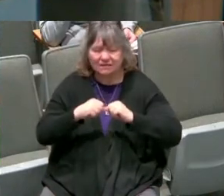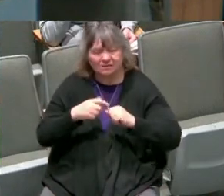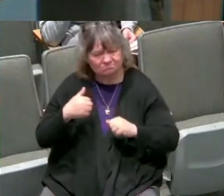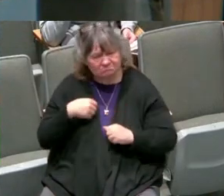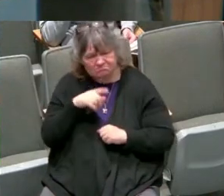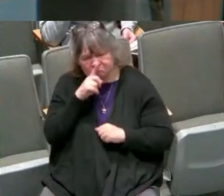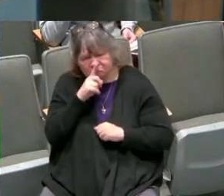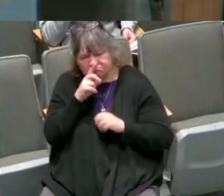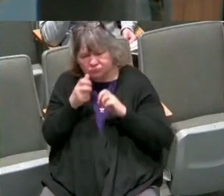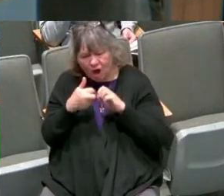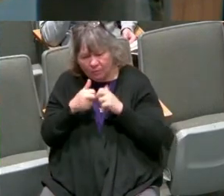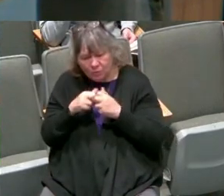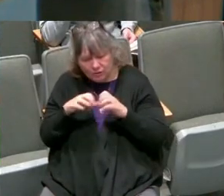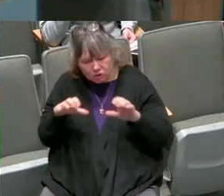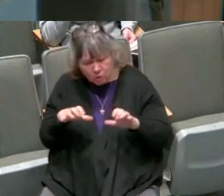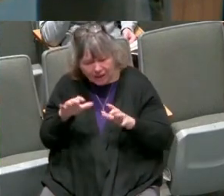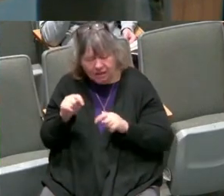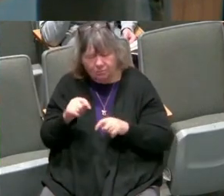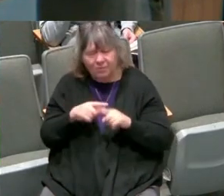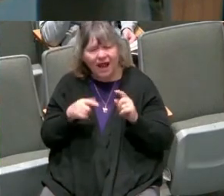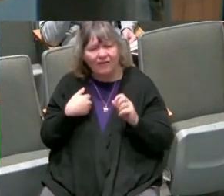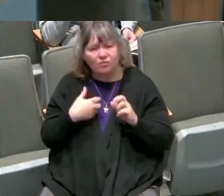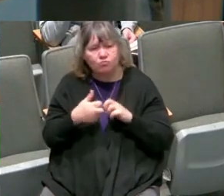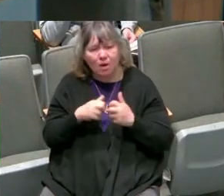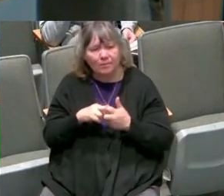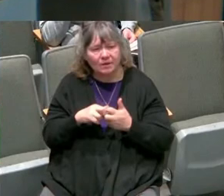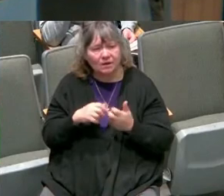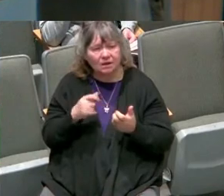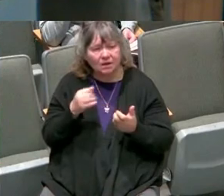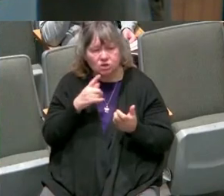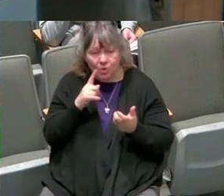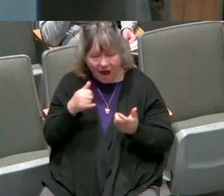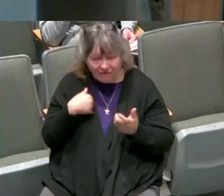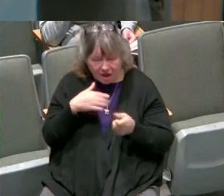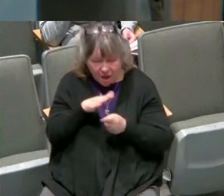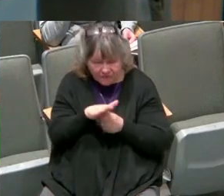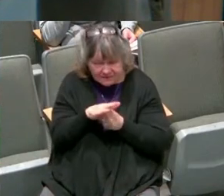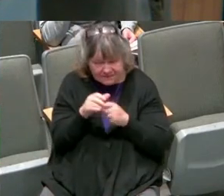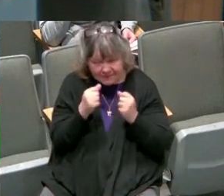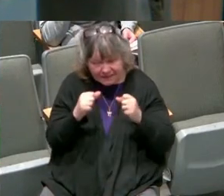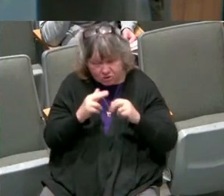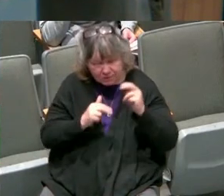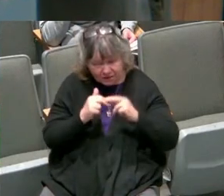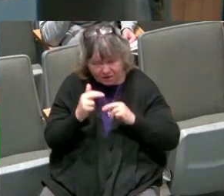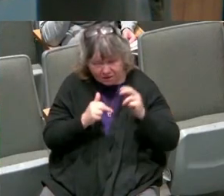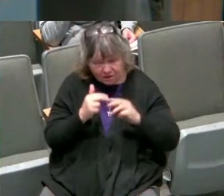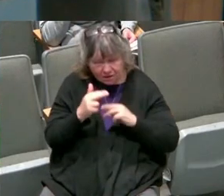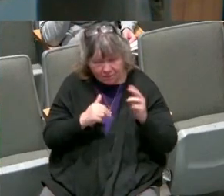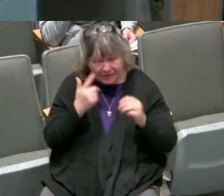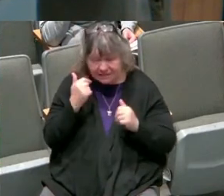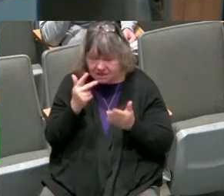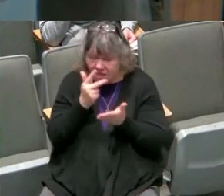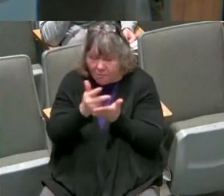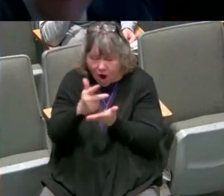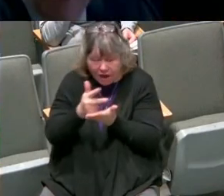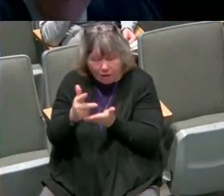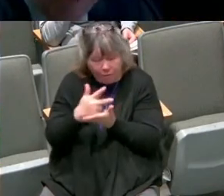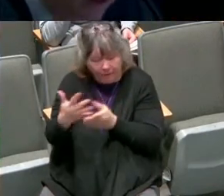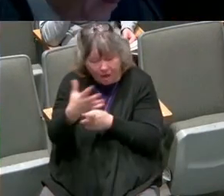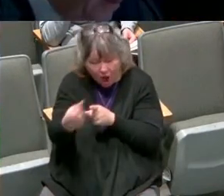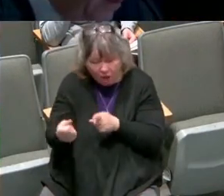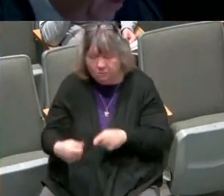with the doing it but I have a problem with you have the the footprint there to build it on because you're going to lose all your parking potentially